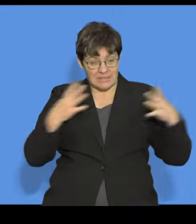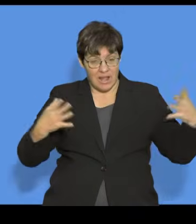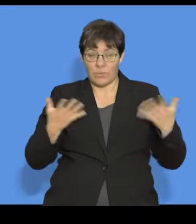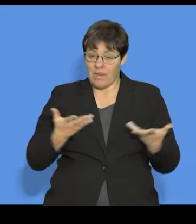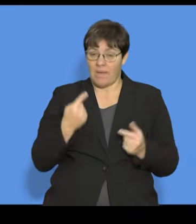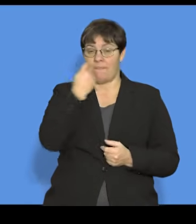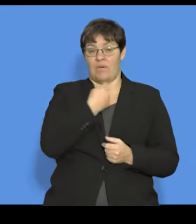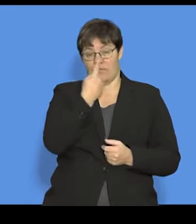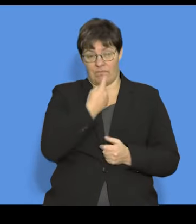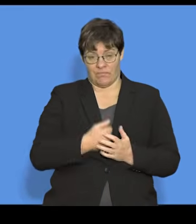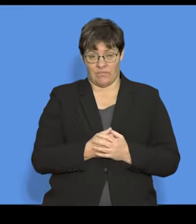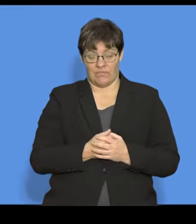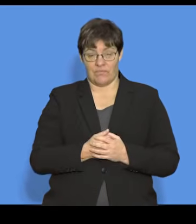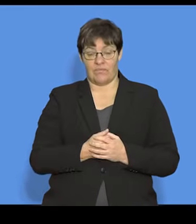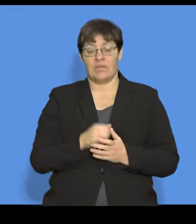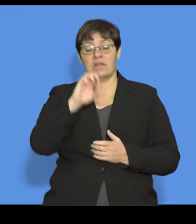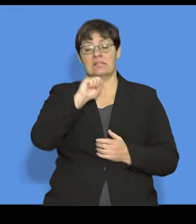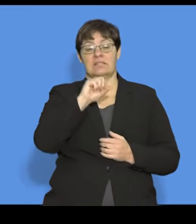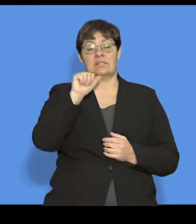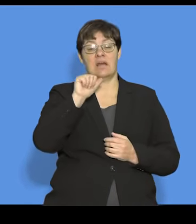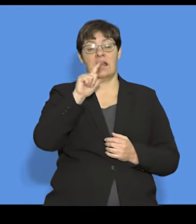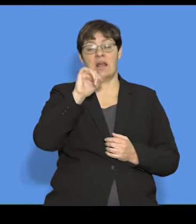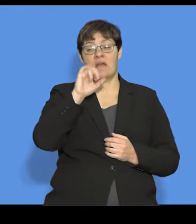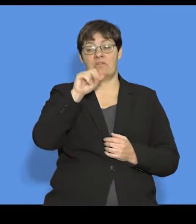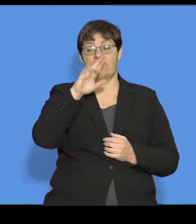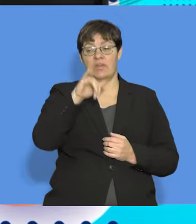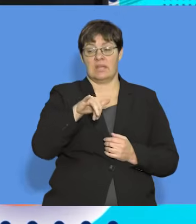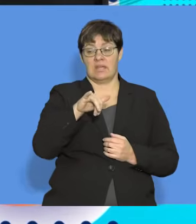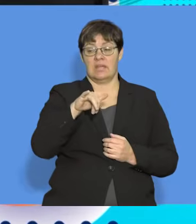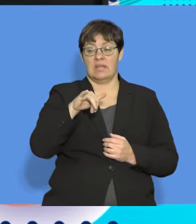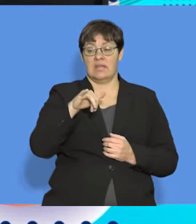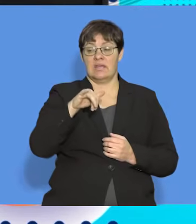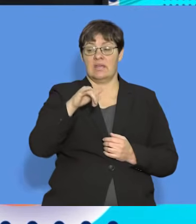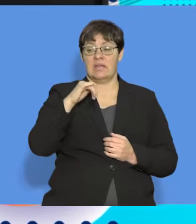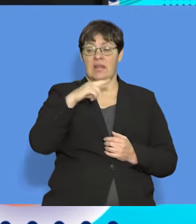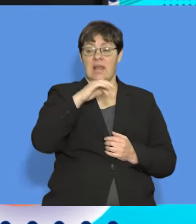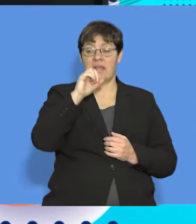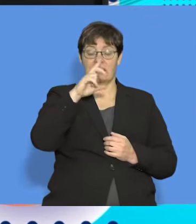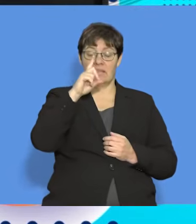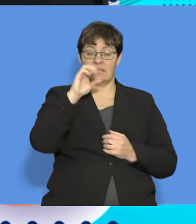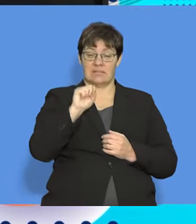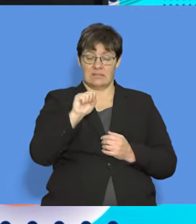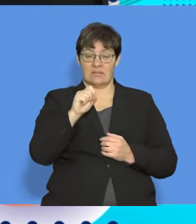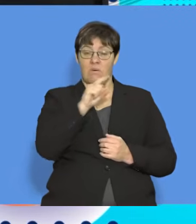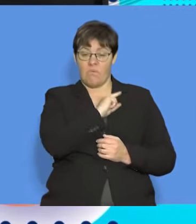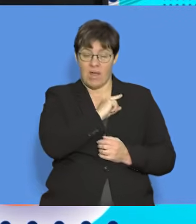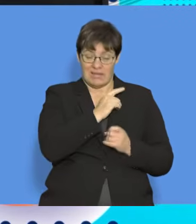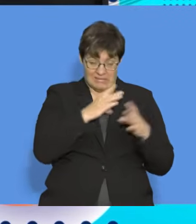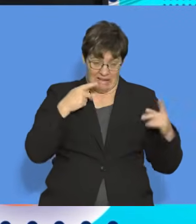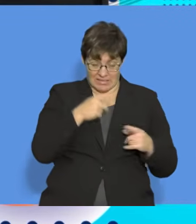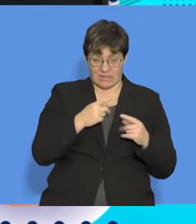digestion starts in the mouth, where the salivary glands produce an enzyme called amylase, which starts